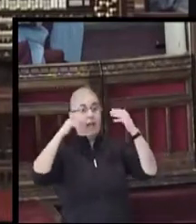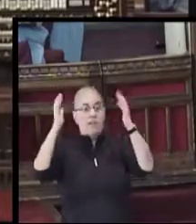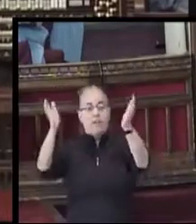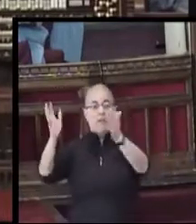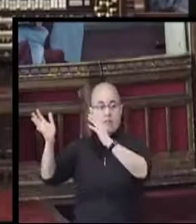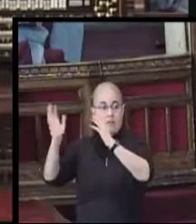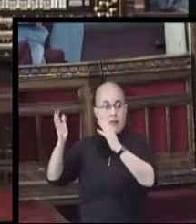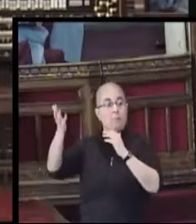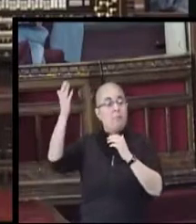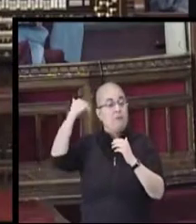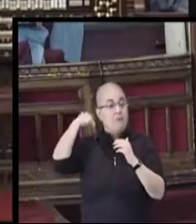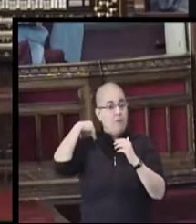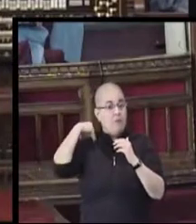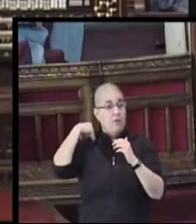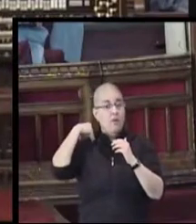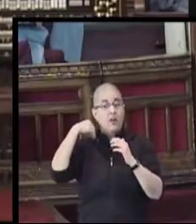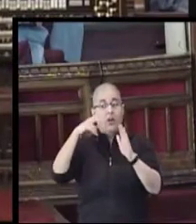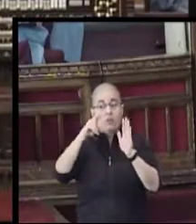funerals he picketed.